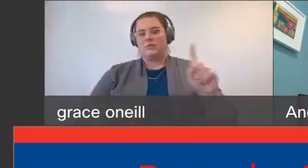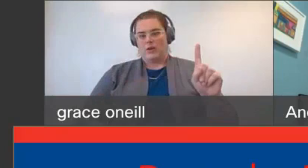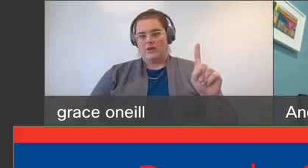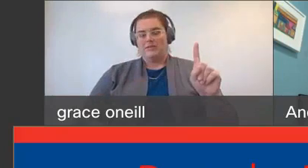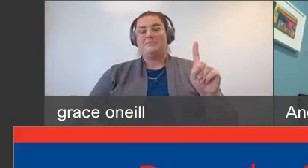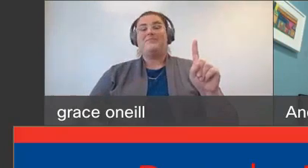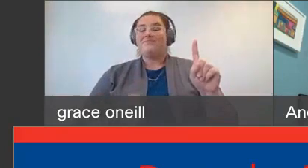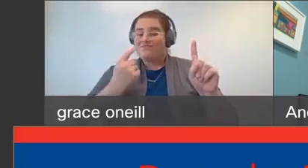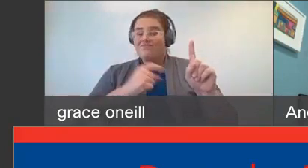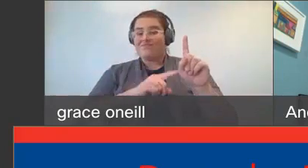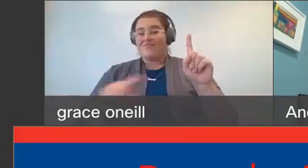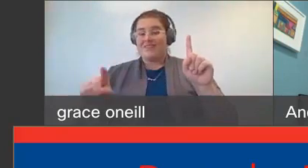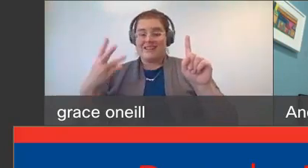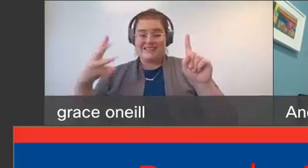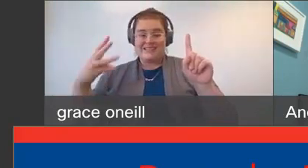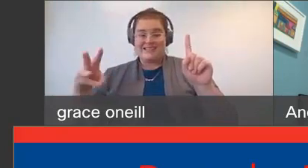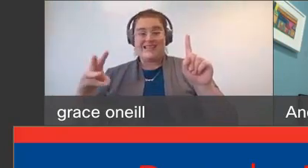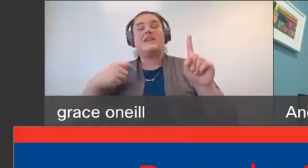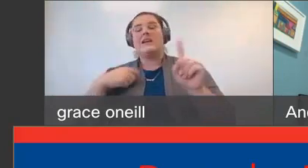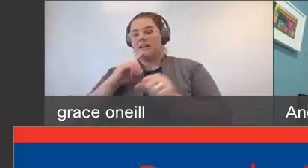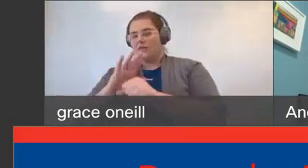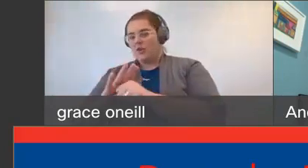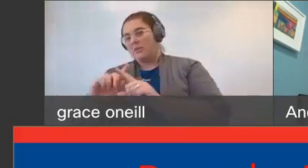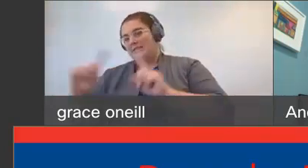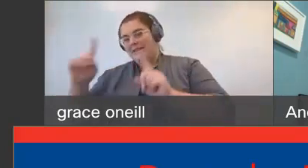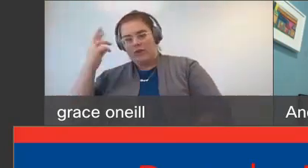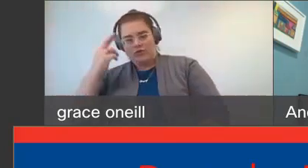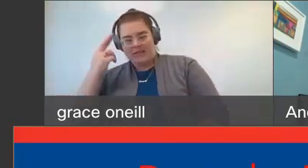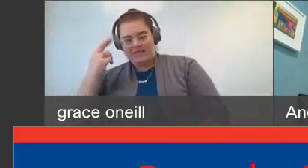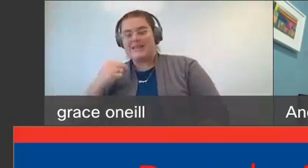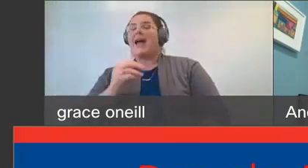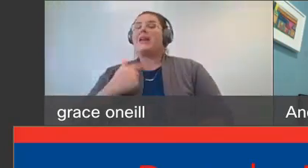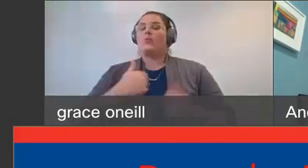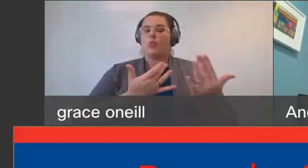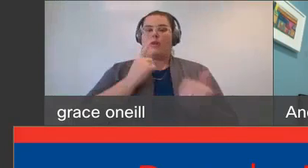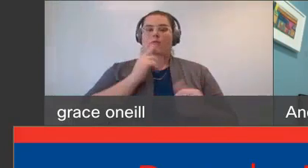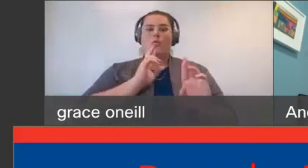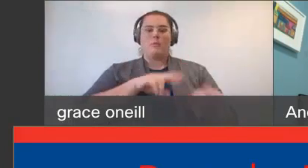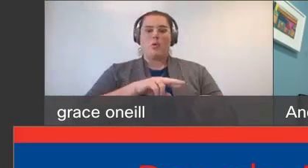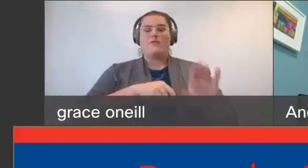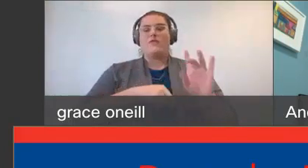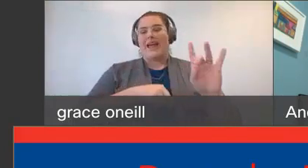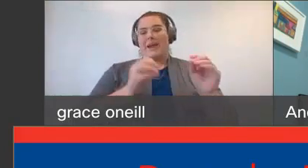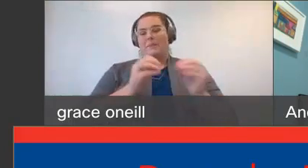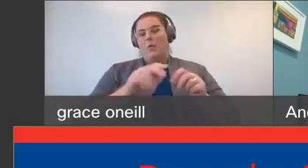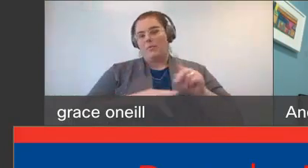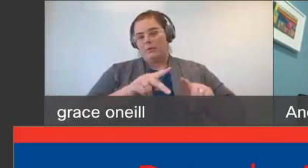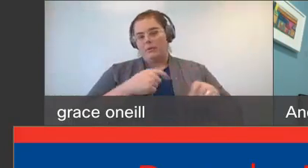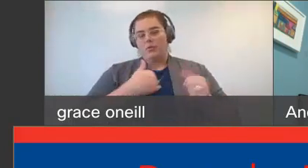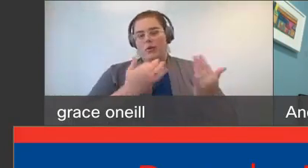as not COVID related, and we are still awaiting the cause of death for 8 of those people.